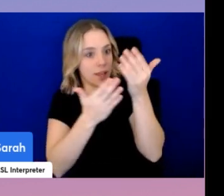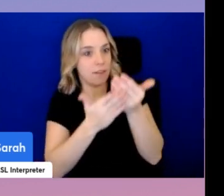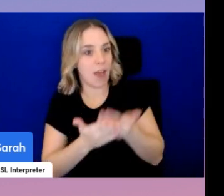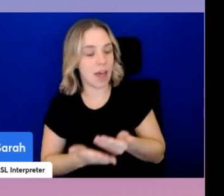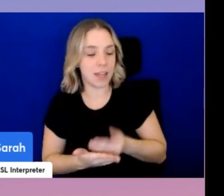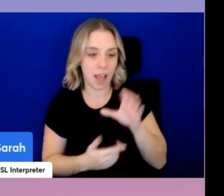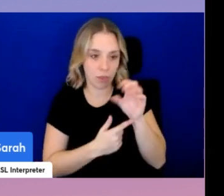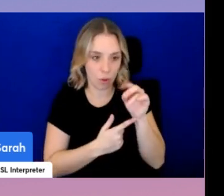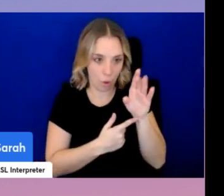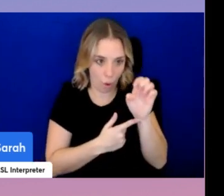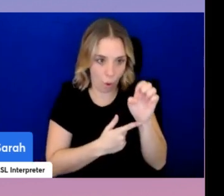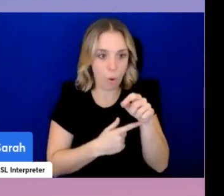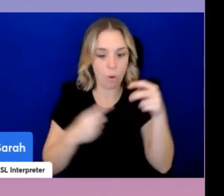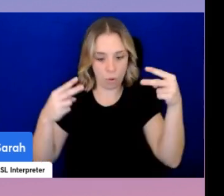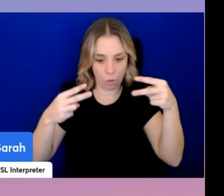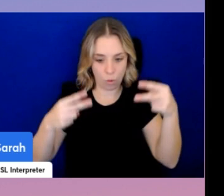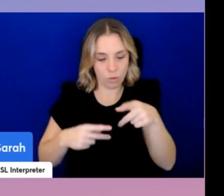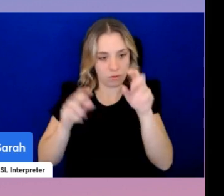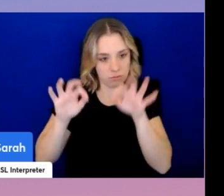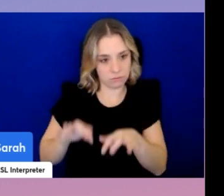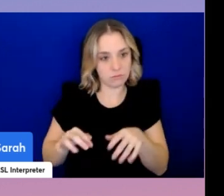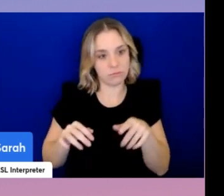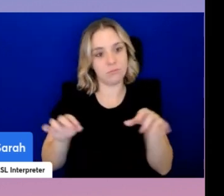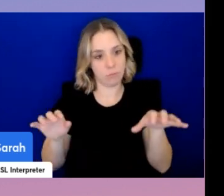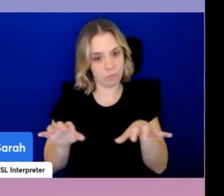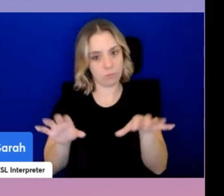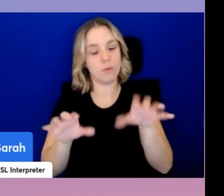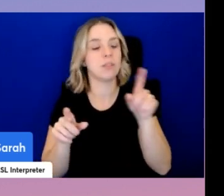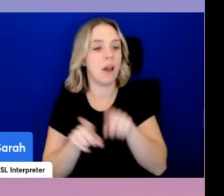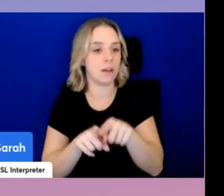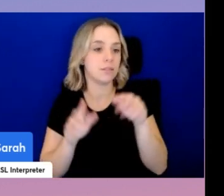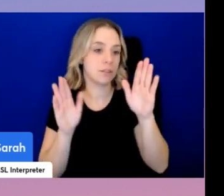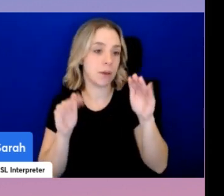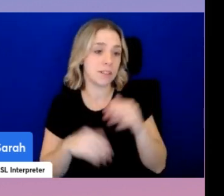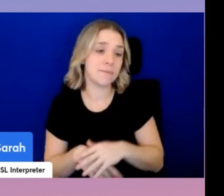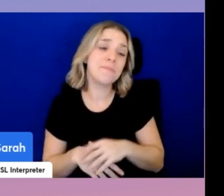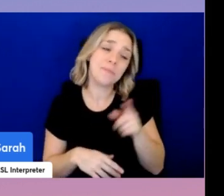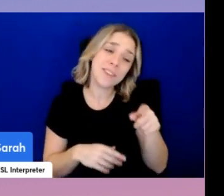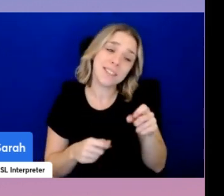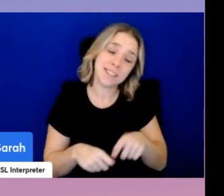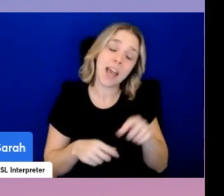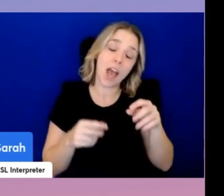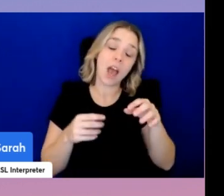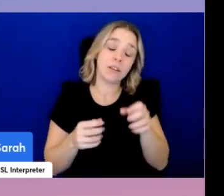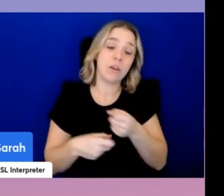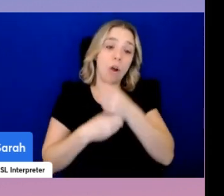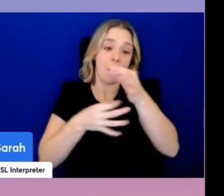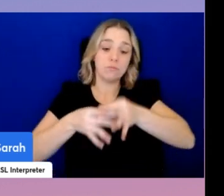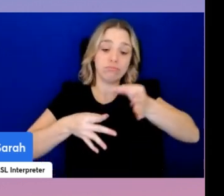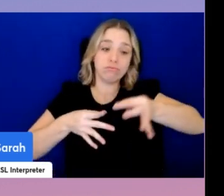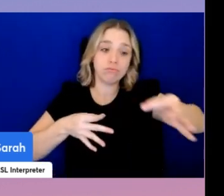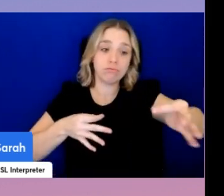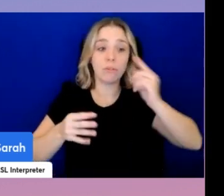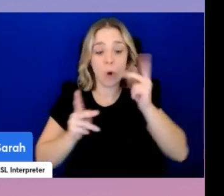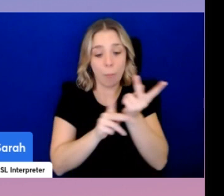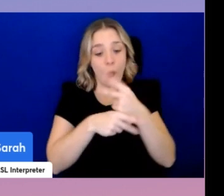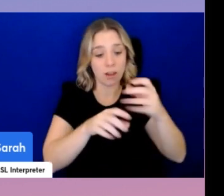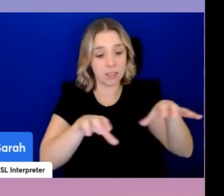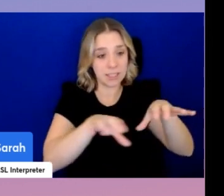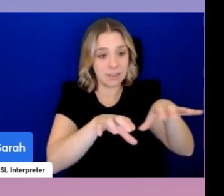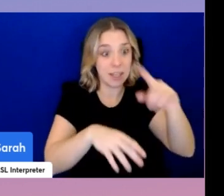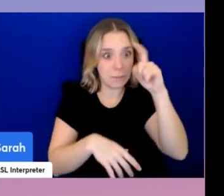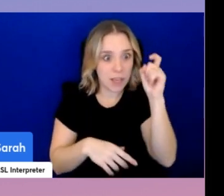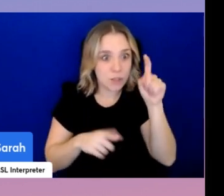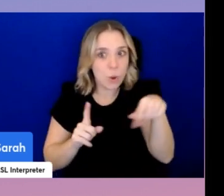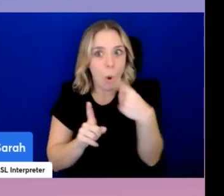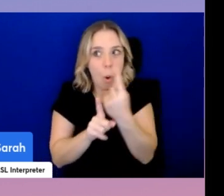written performs as expected. This can introduce long delays into productivity, as the only way to validate your code is to submit it